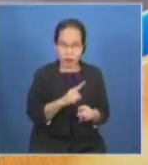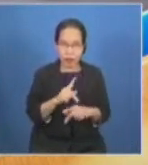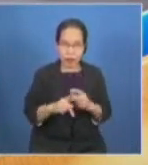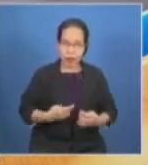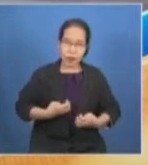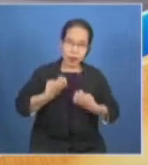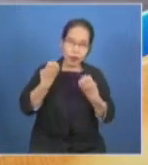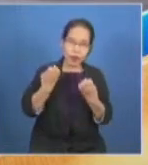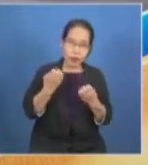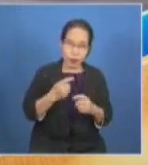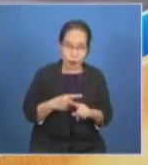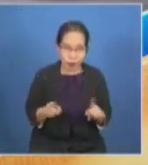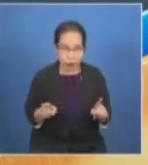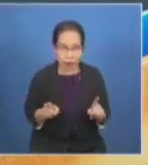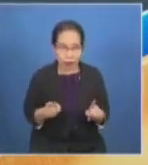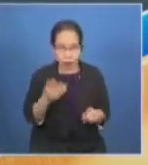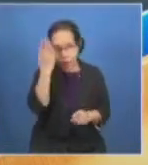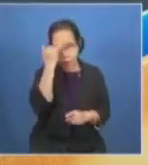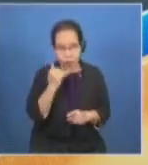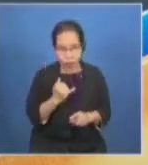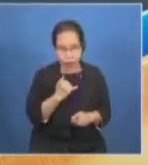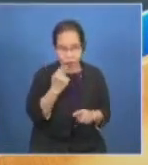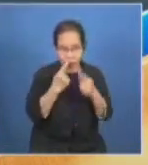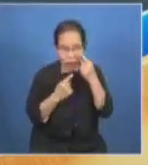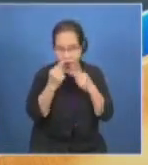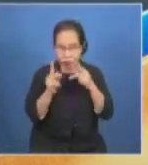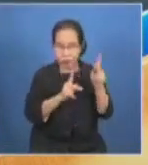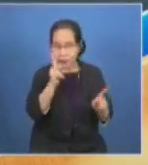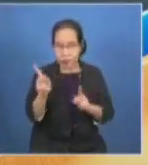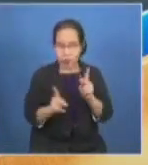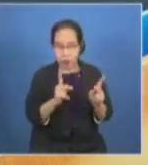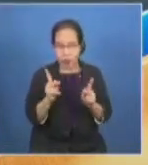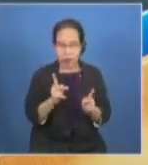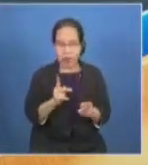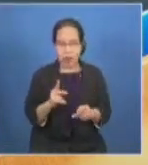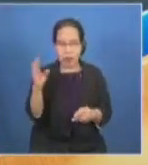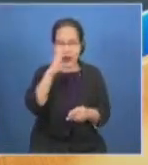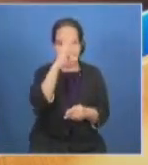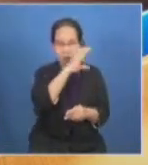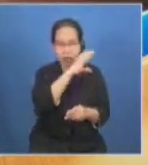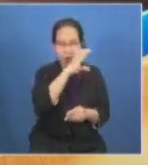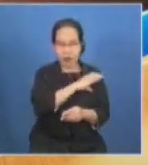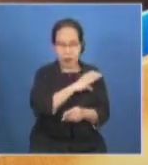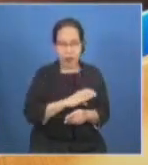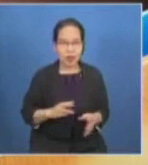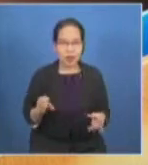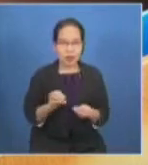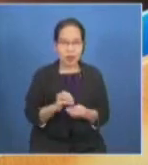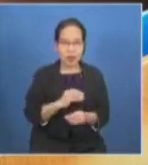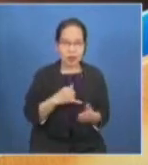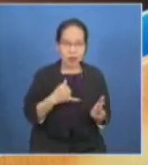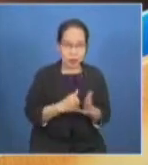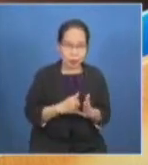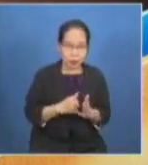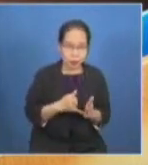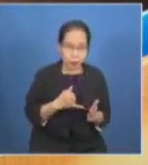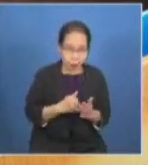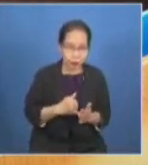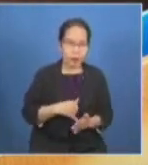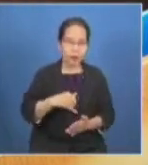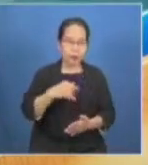different emotions. But why does man cry? Research has found that in addition to